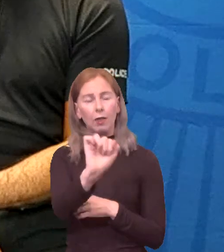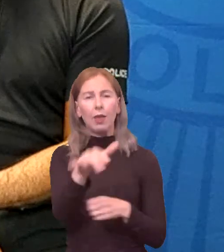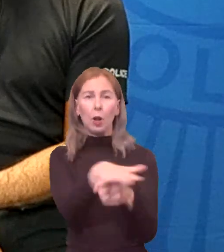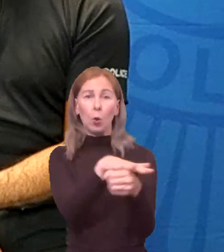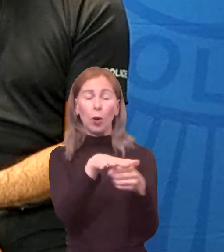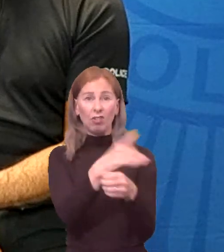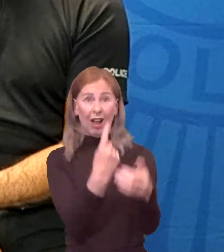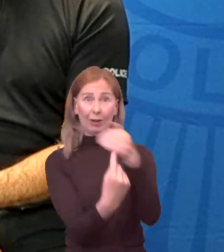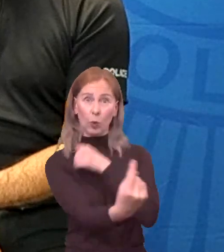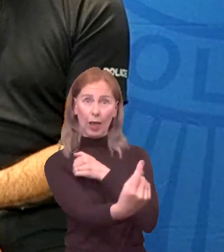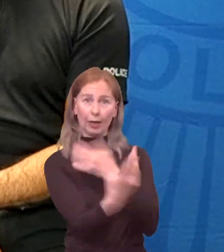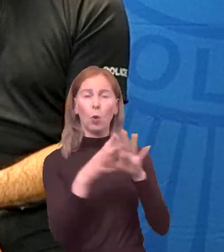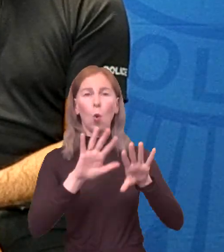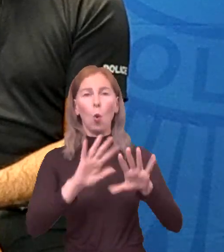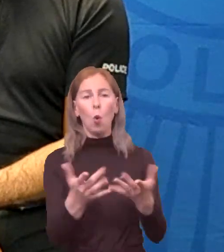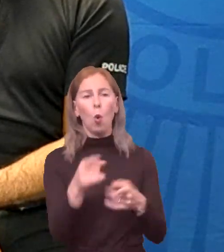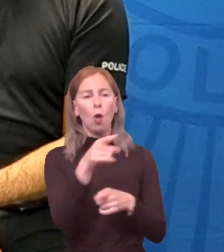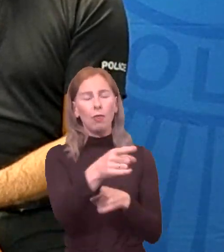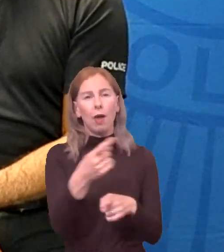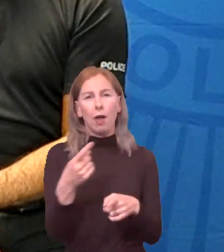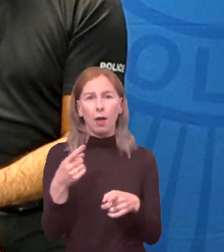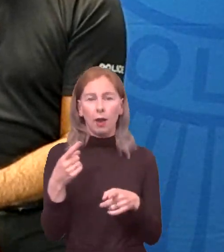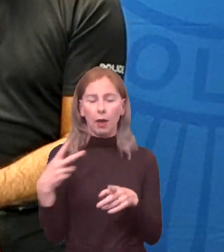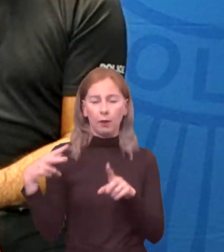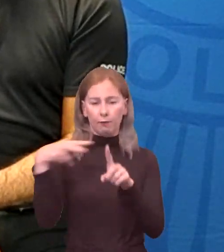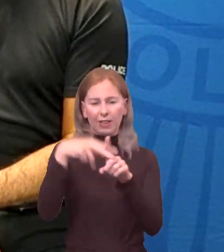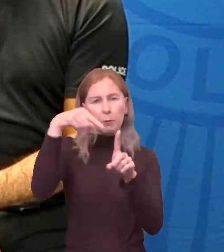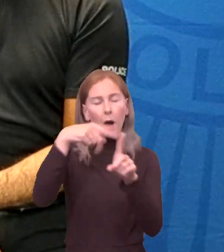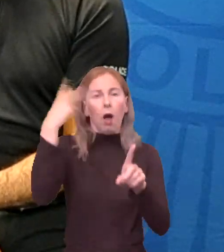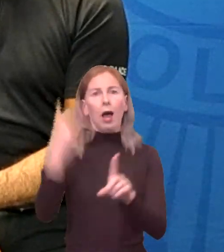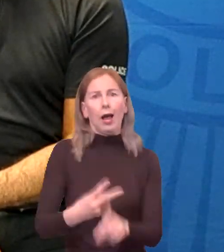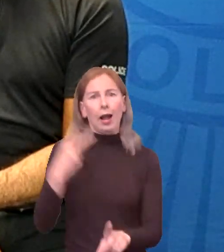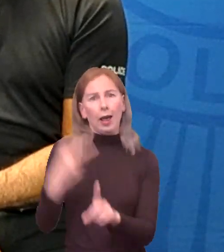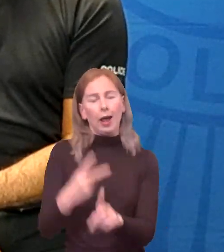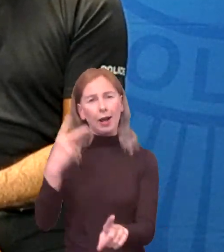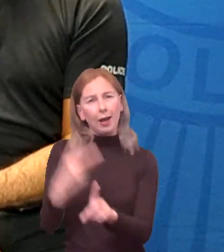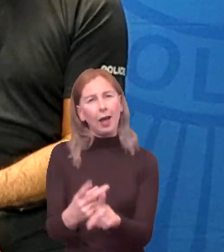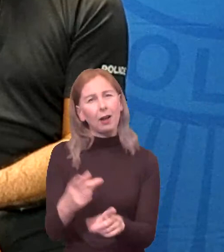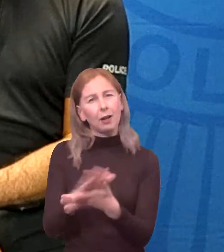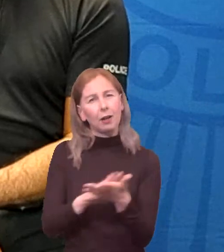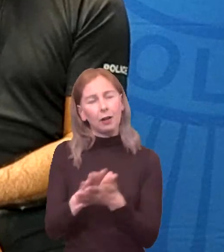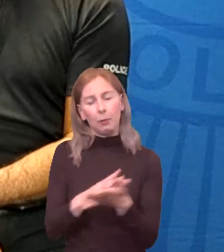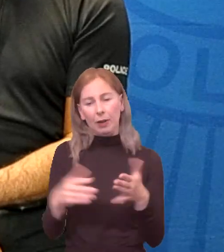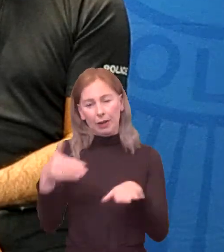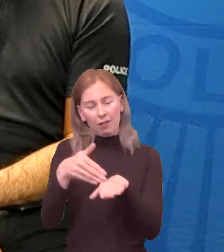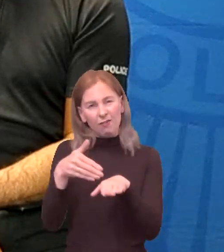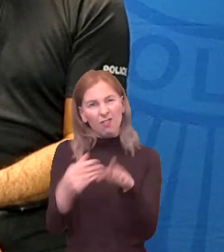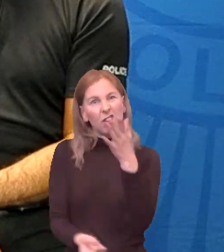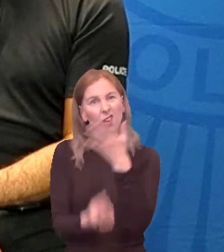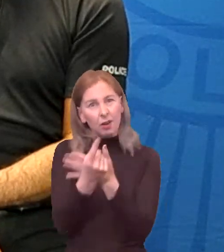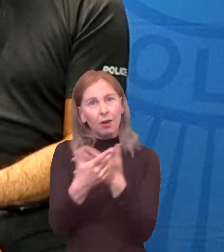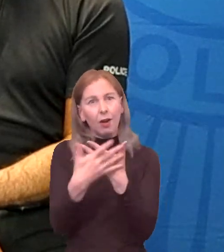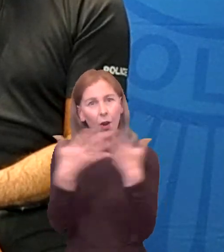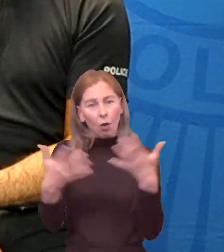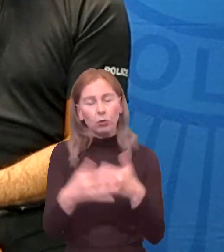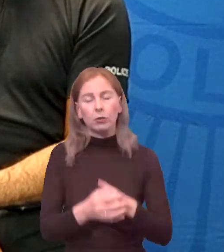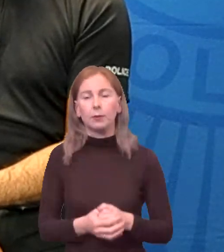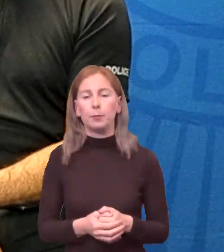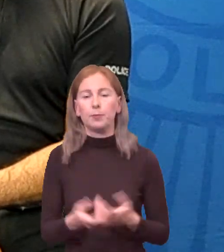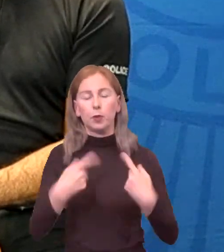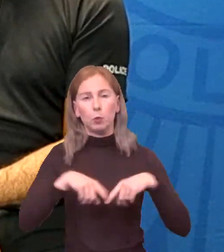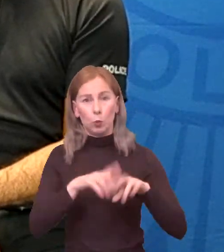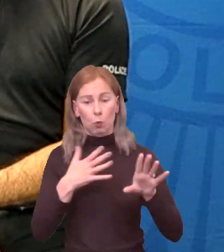victims. So we want them to have that special service. We want our rural PCSOs to attend the locations, speak